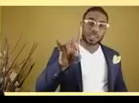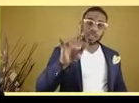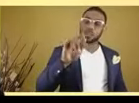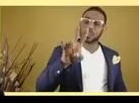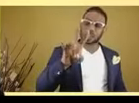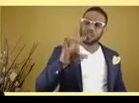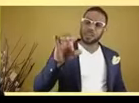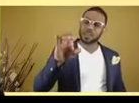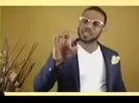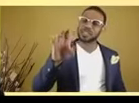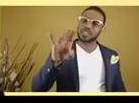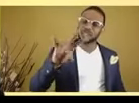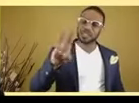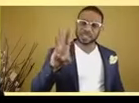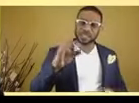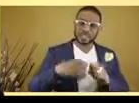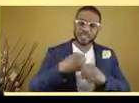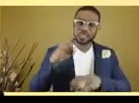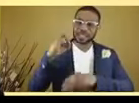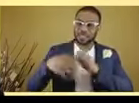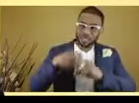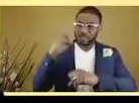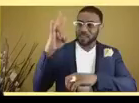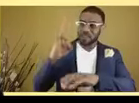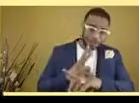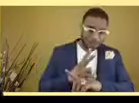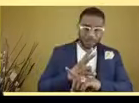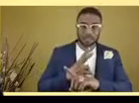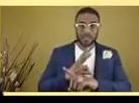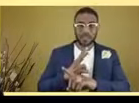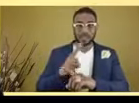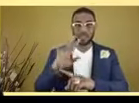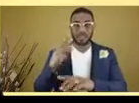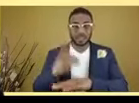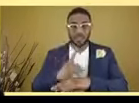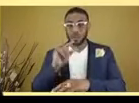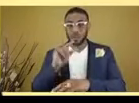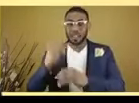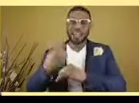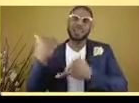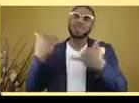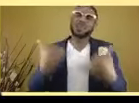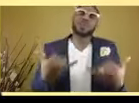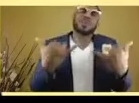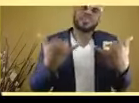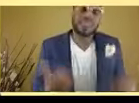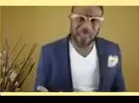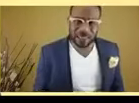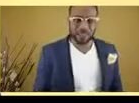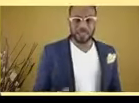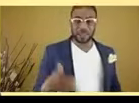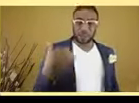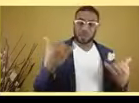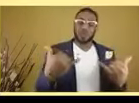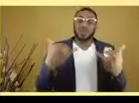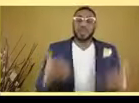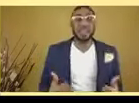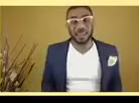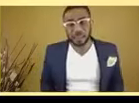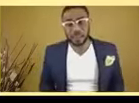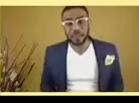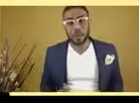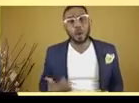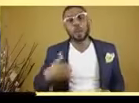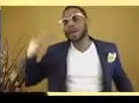2,776 days, 7 years, 7 months, and 28 days today. Today. We